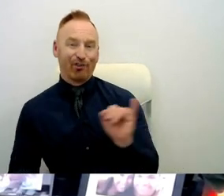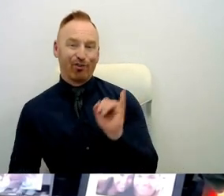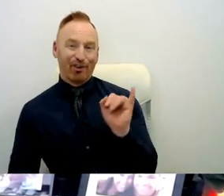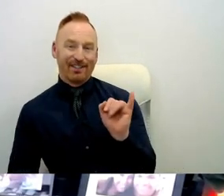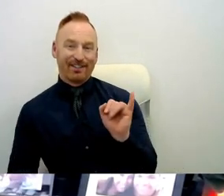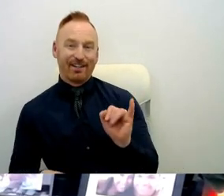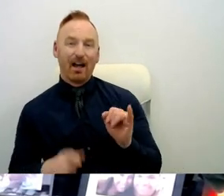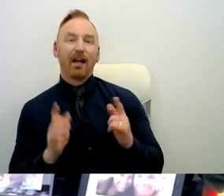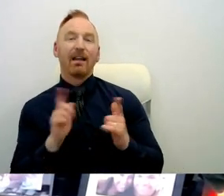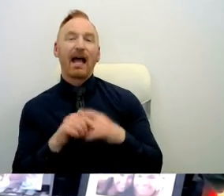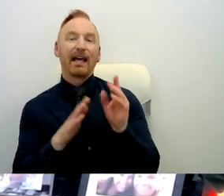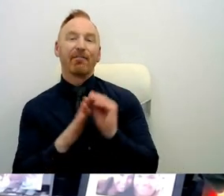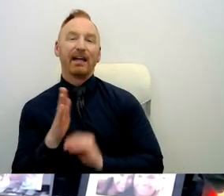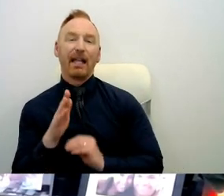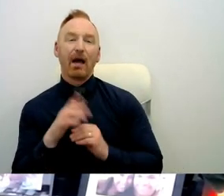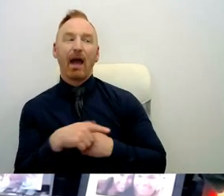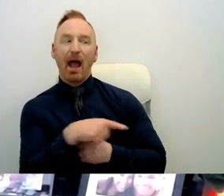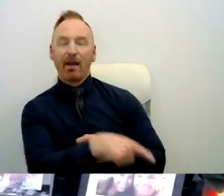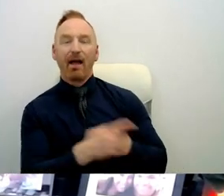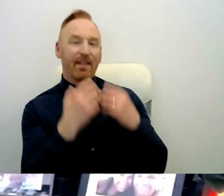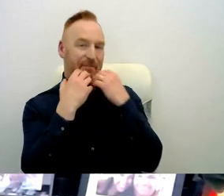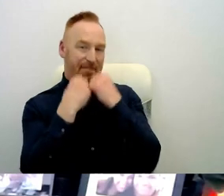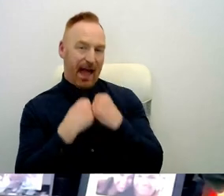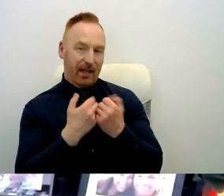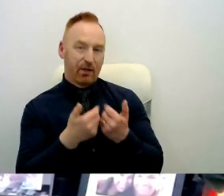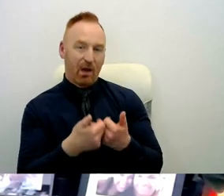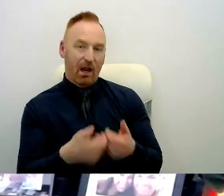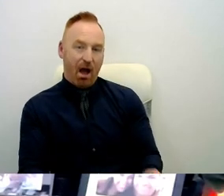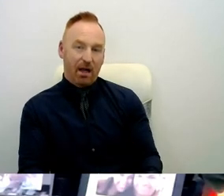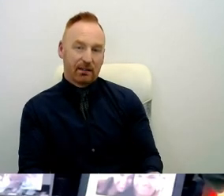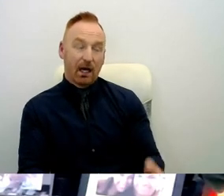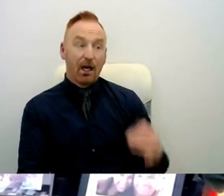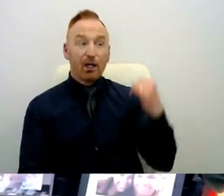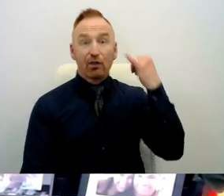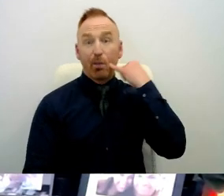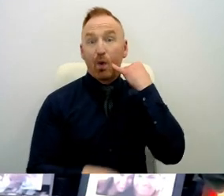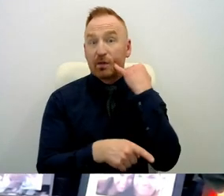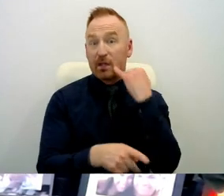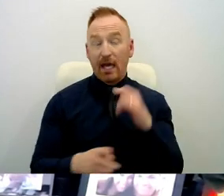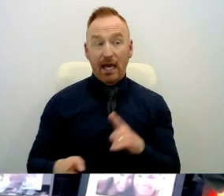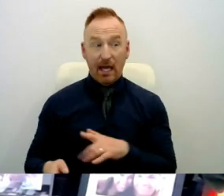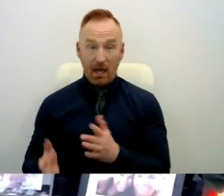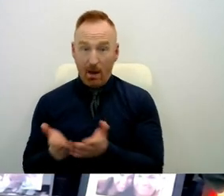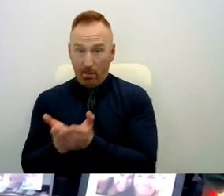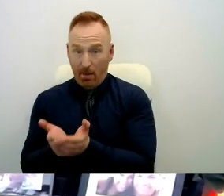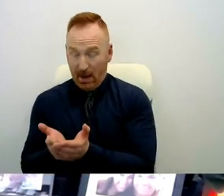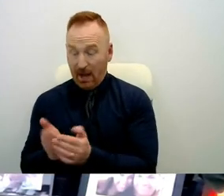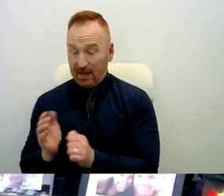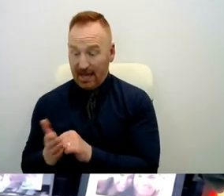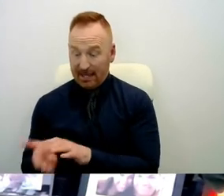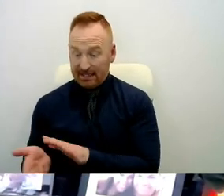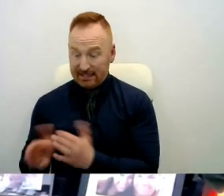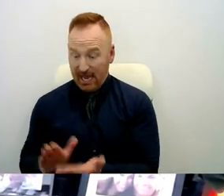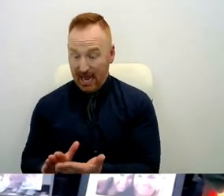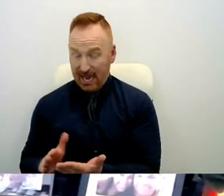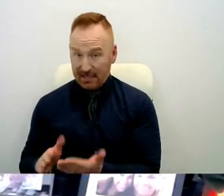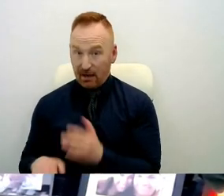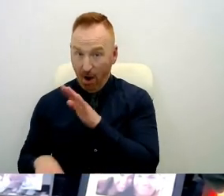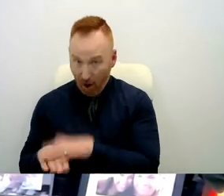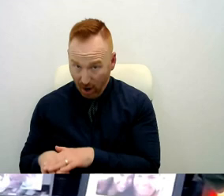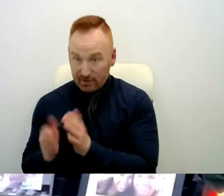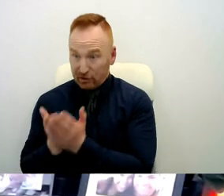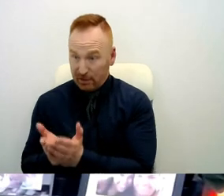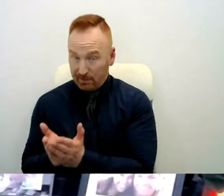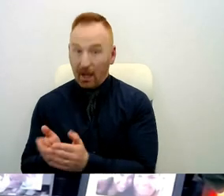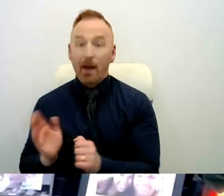value of the goods lost, those human beings. If the enslaved persons died on board, the insurance company wouldn't compensate the owners